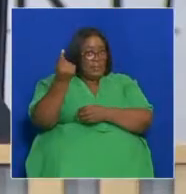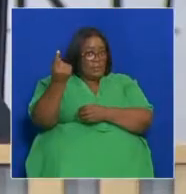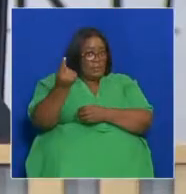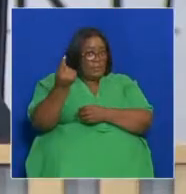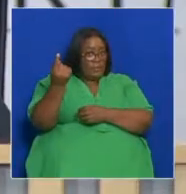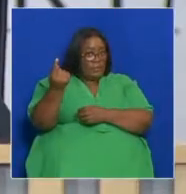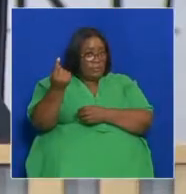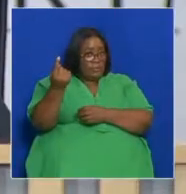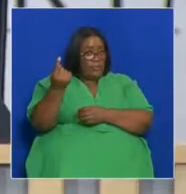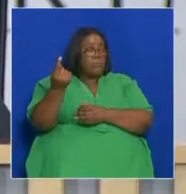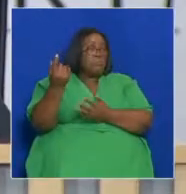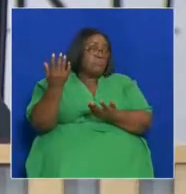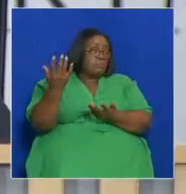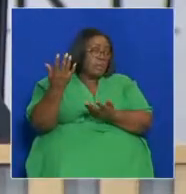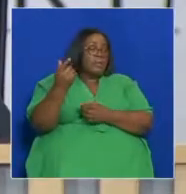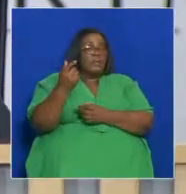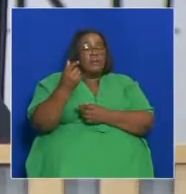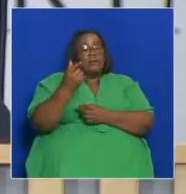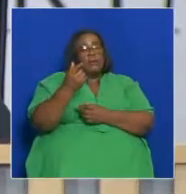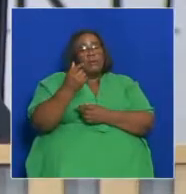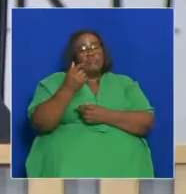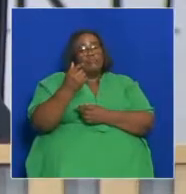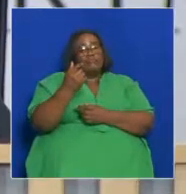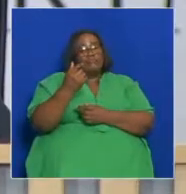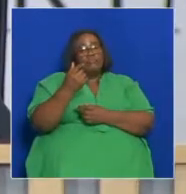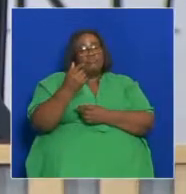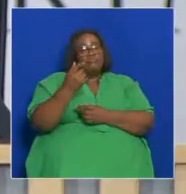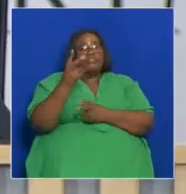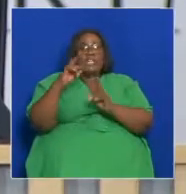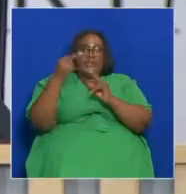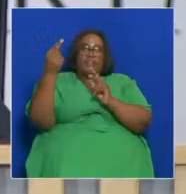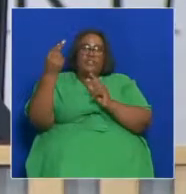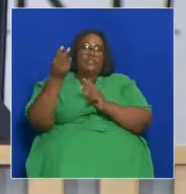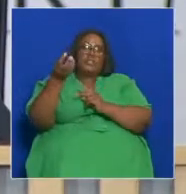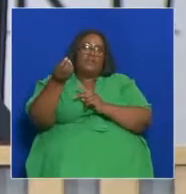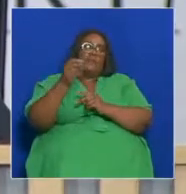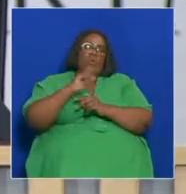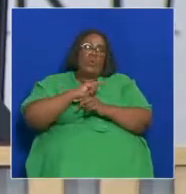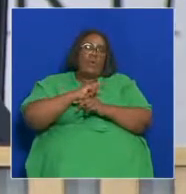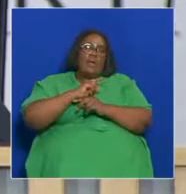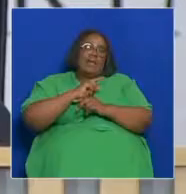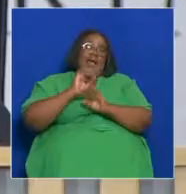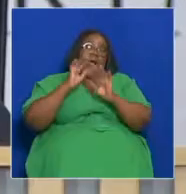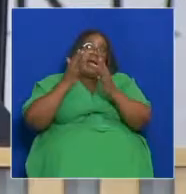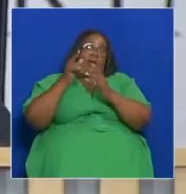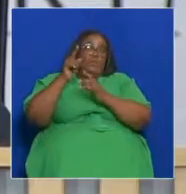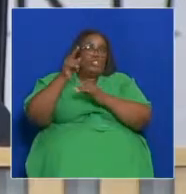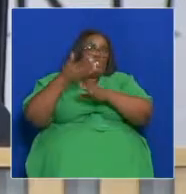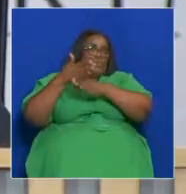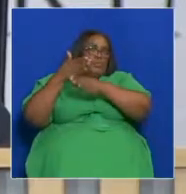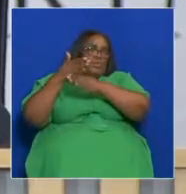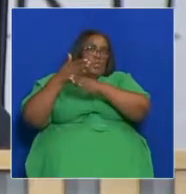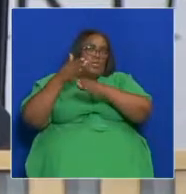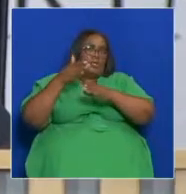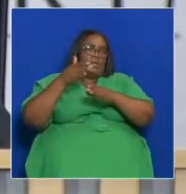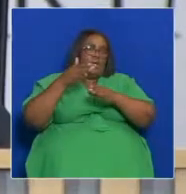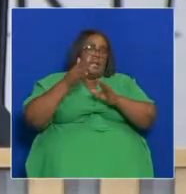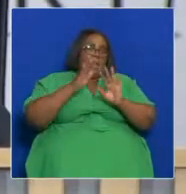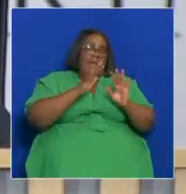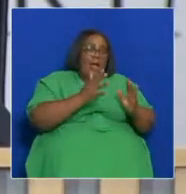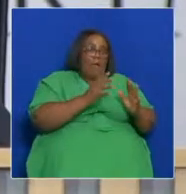there was that a difference, because the approach would be different as compared to other